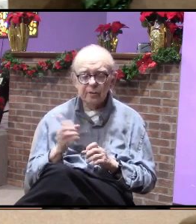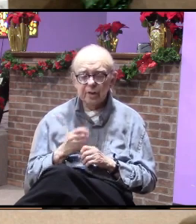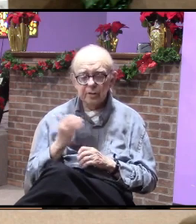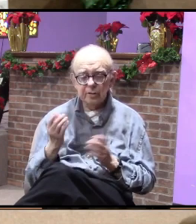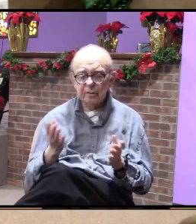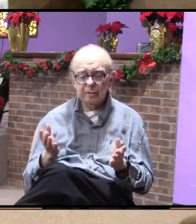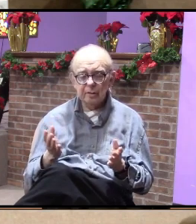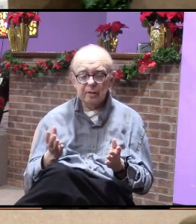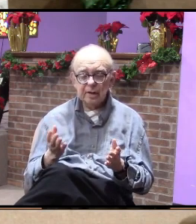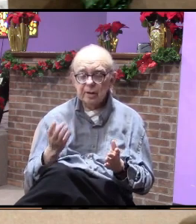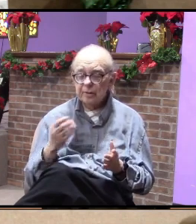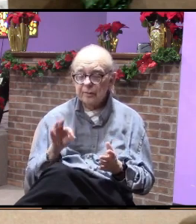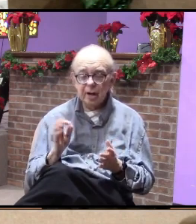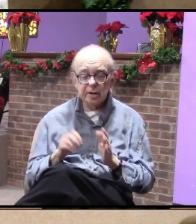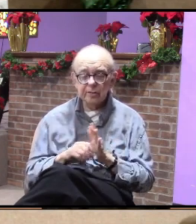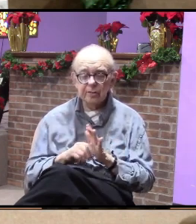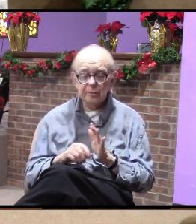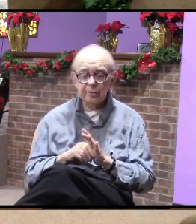in the scripture.